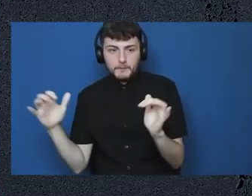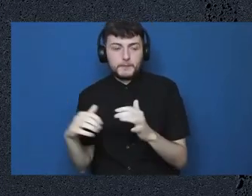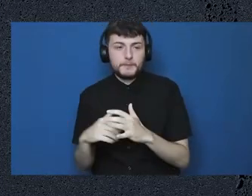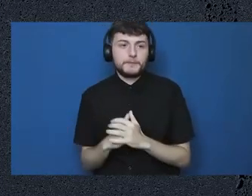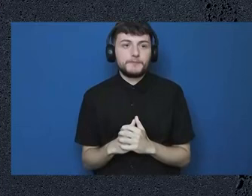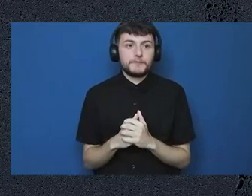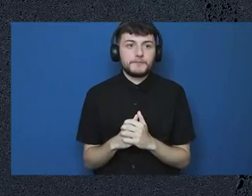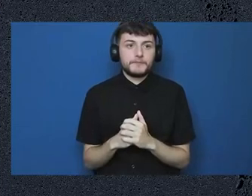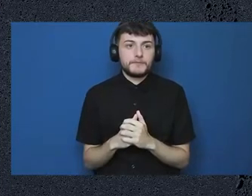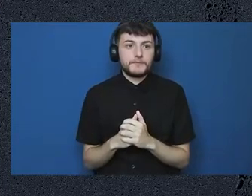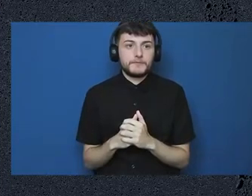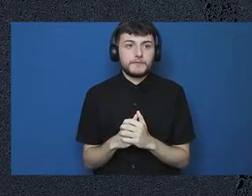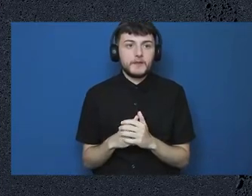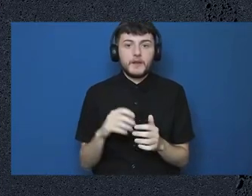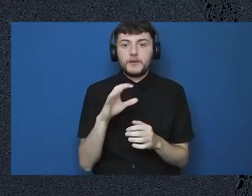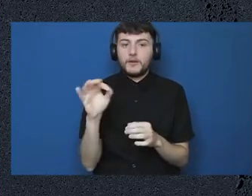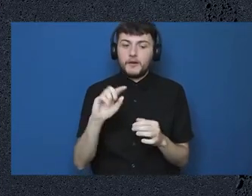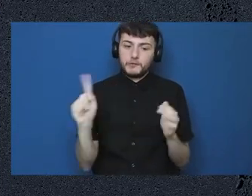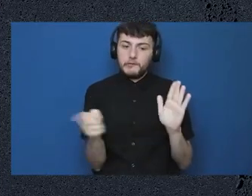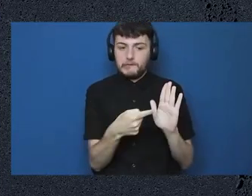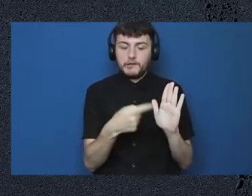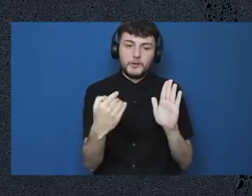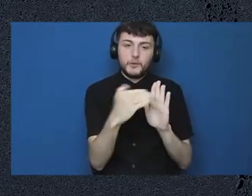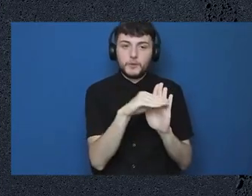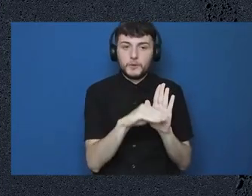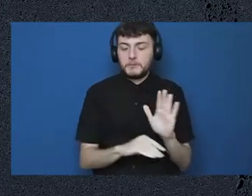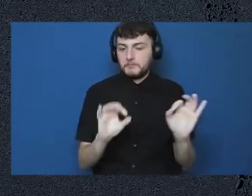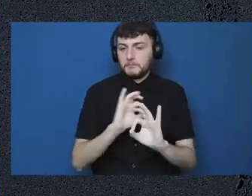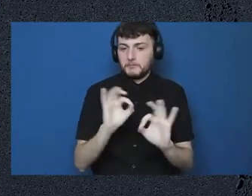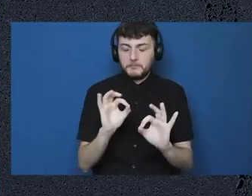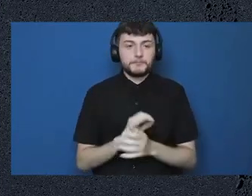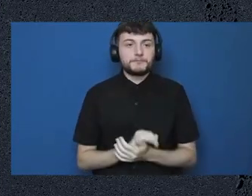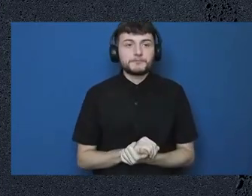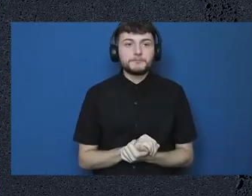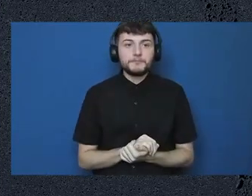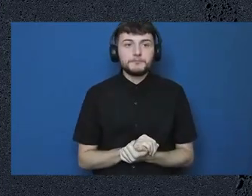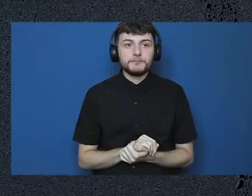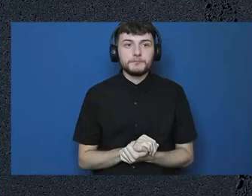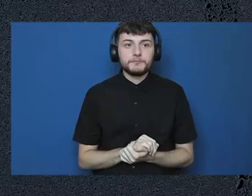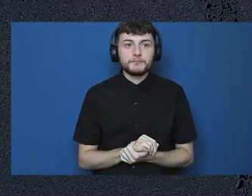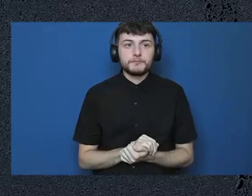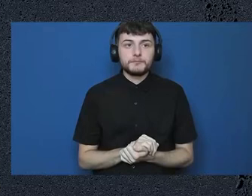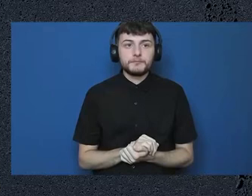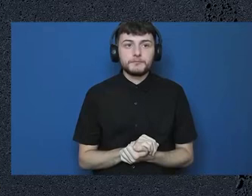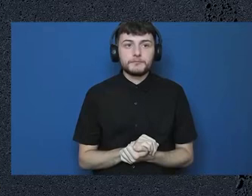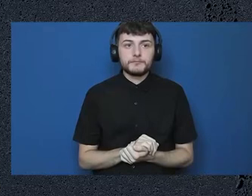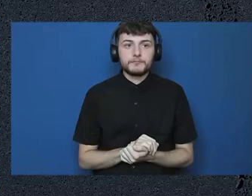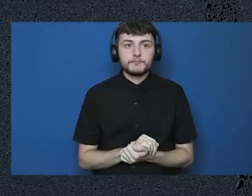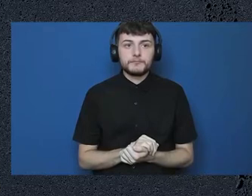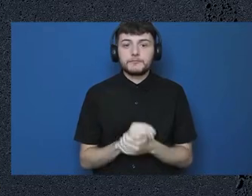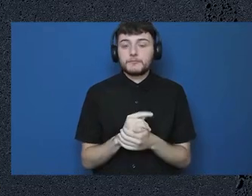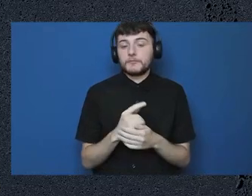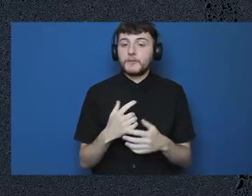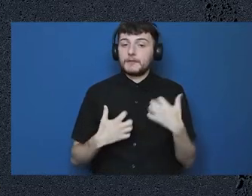to resort to the standing orders. But I'm really looking forward to hearing the comments from our distinguished guests. This event is part of